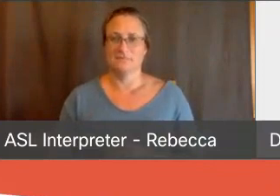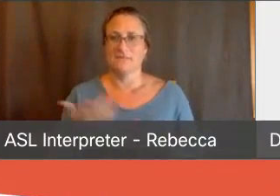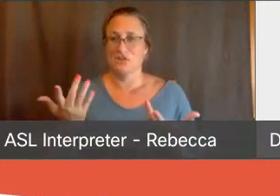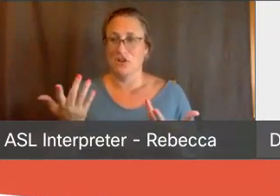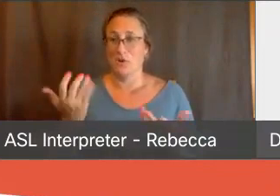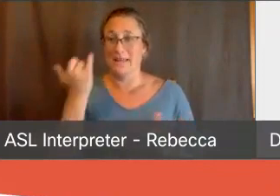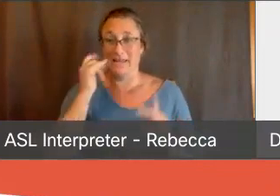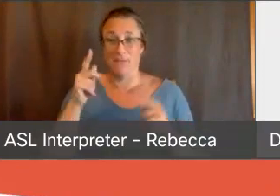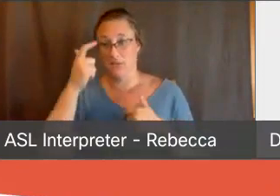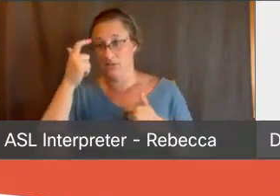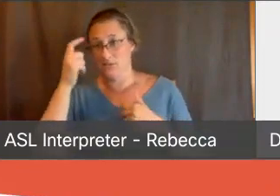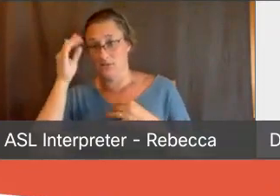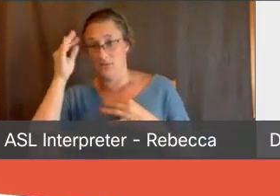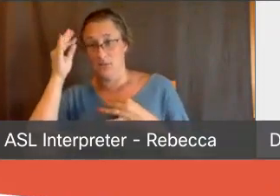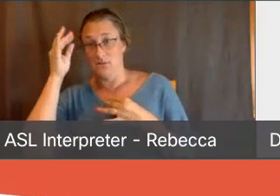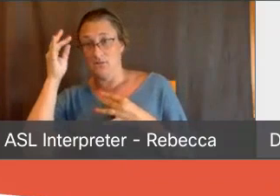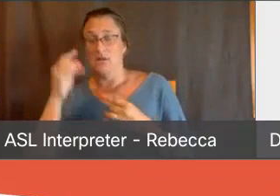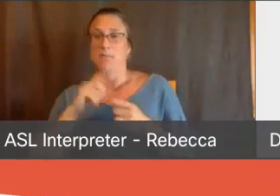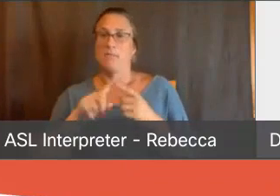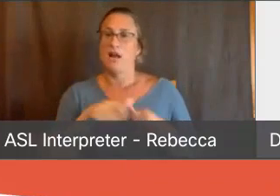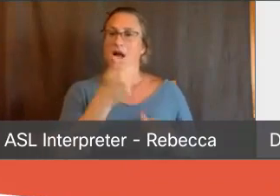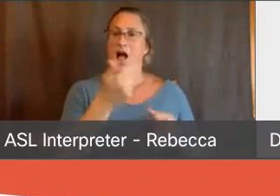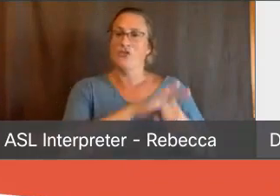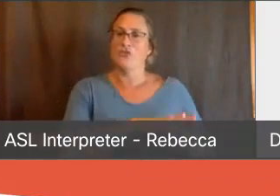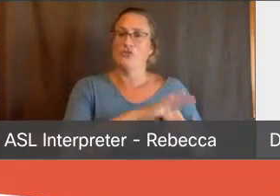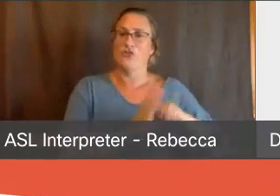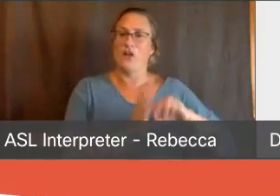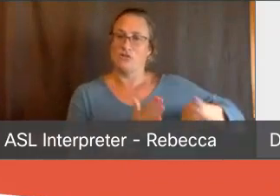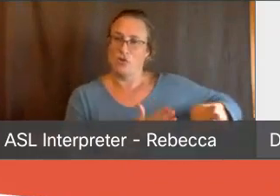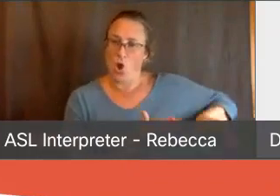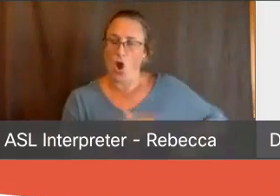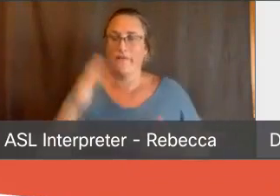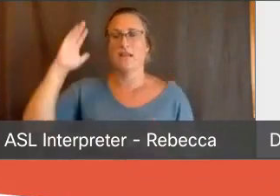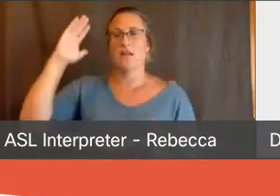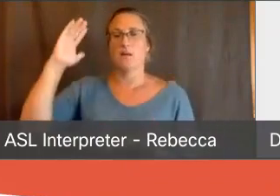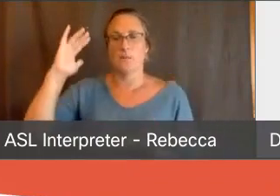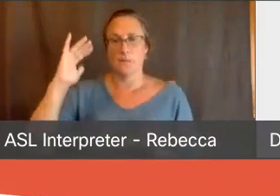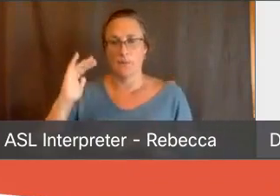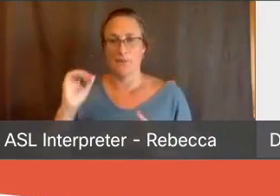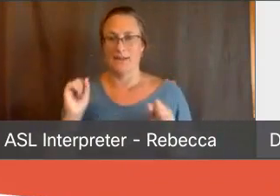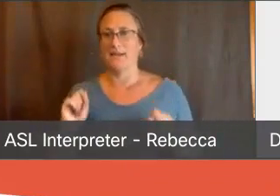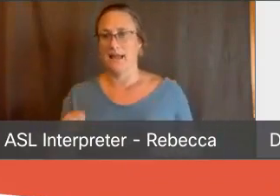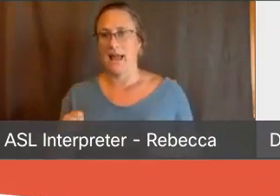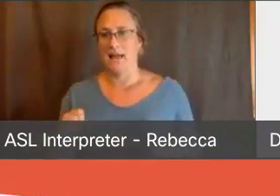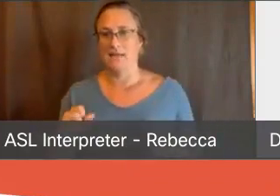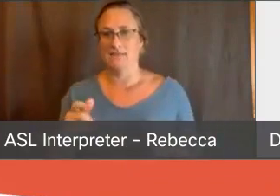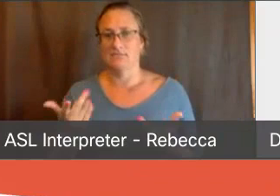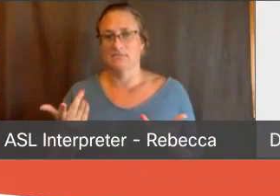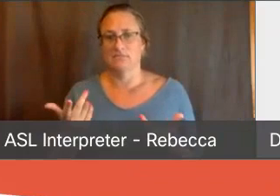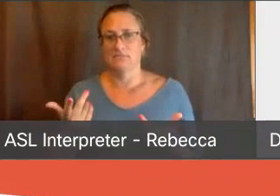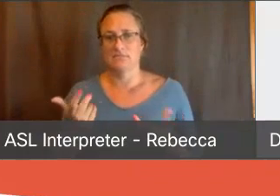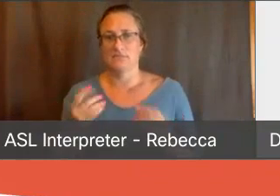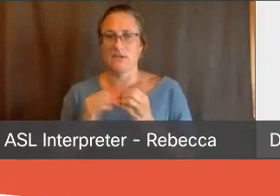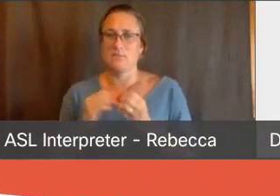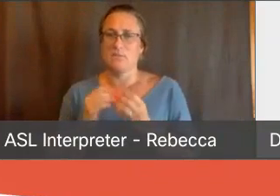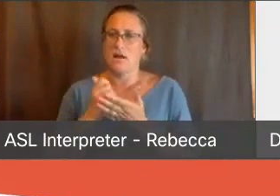we can remove some of the other stressors, like unexpected change or inconsistency, we can really work on like the root